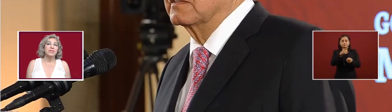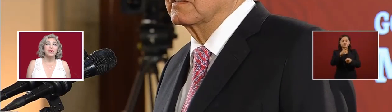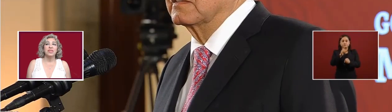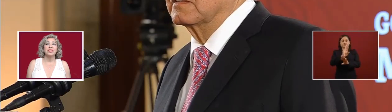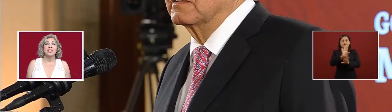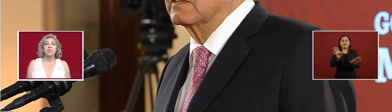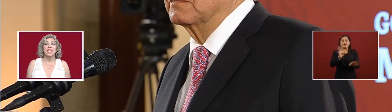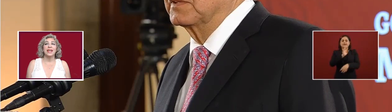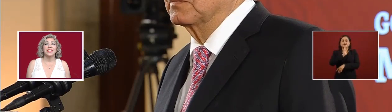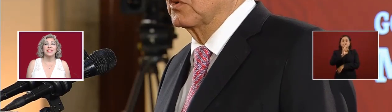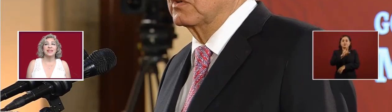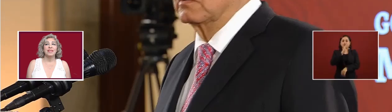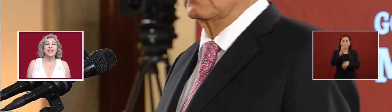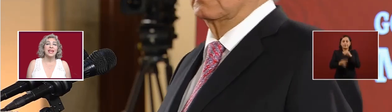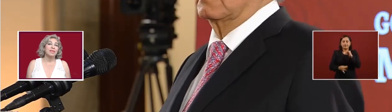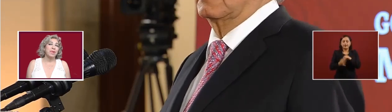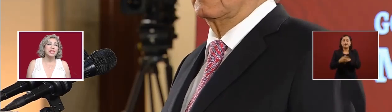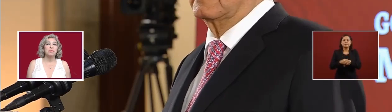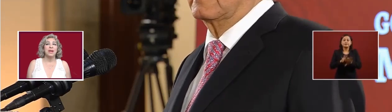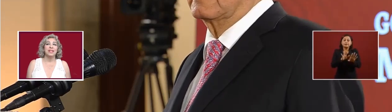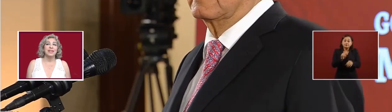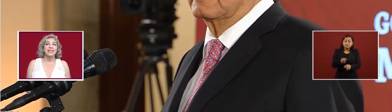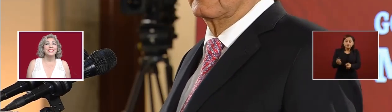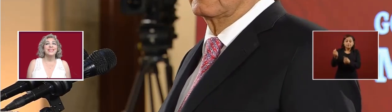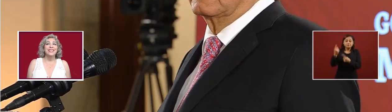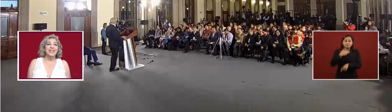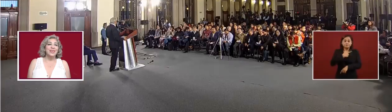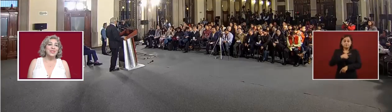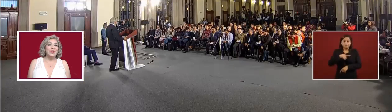that's for those that would like, like baseball.